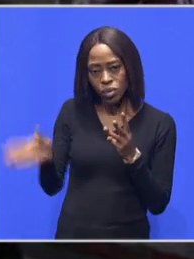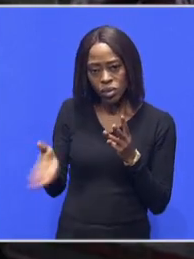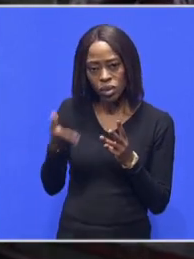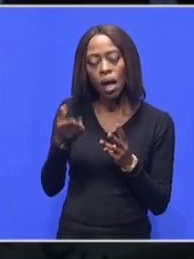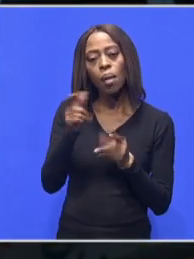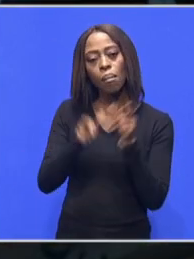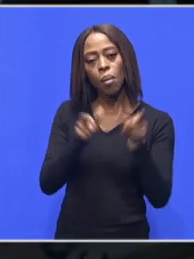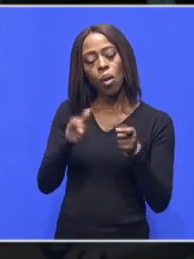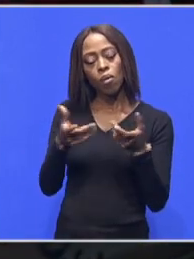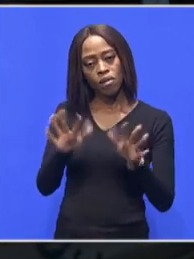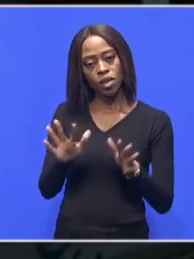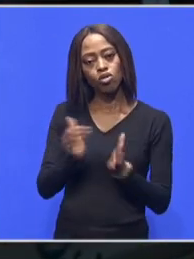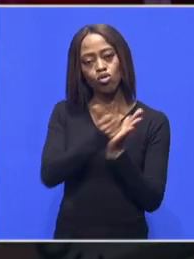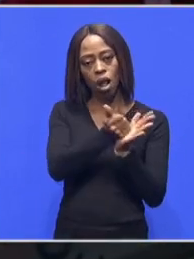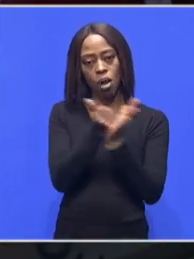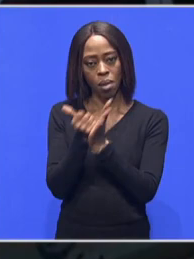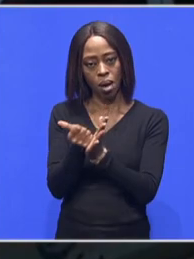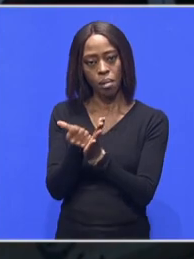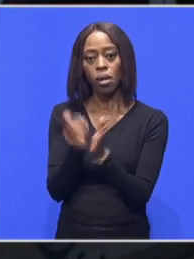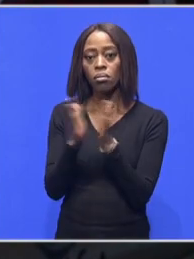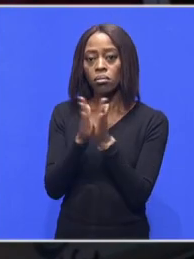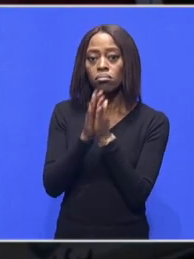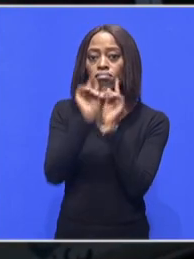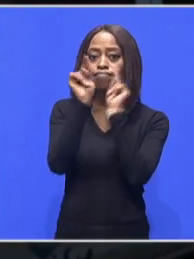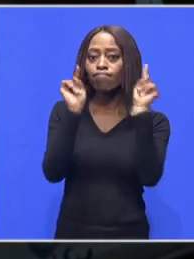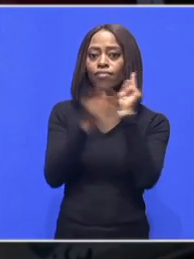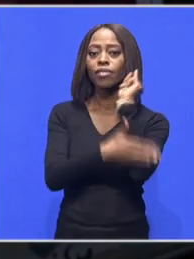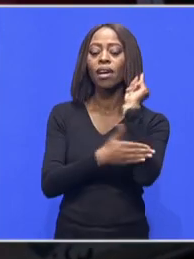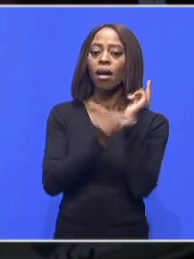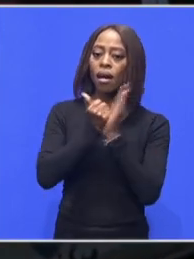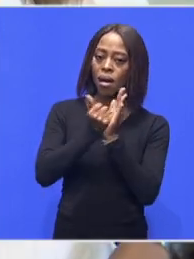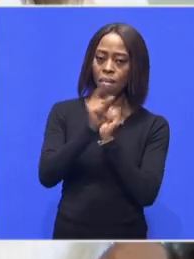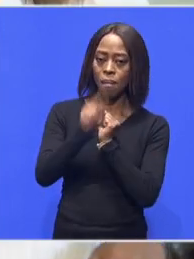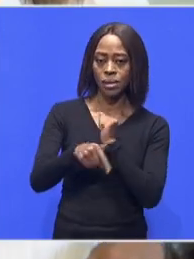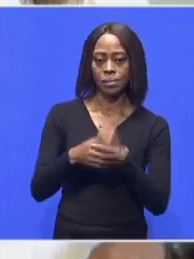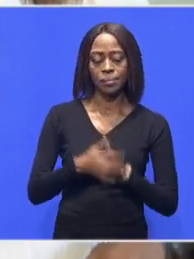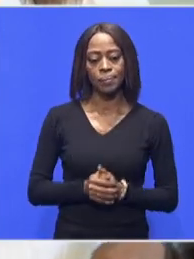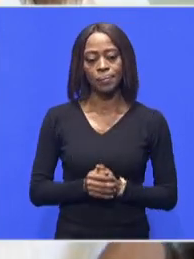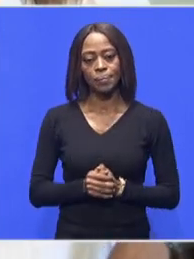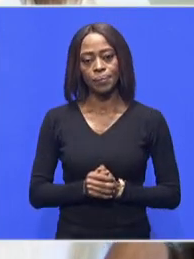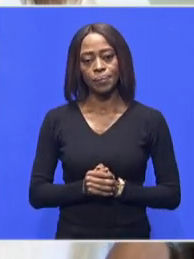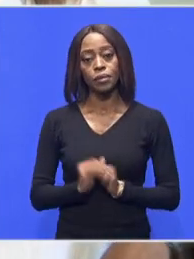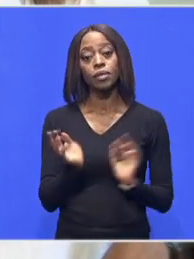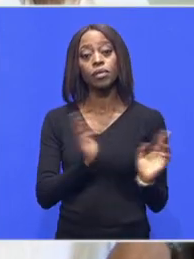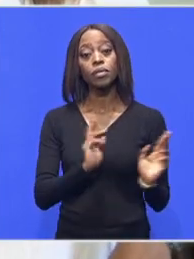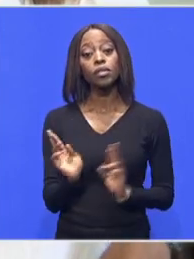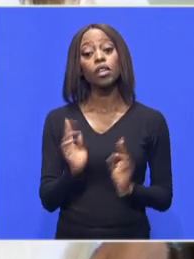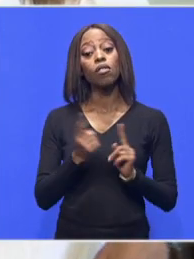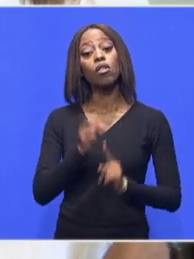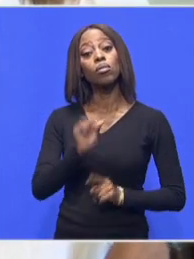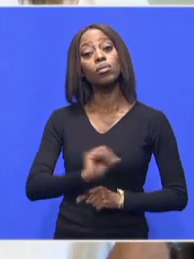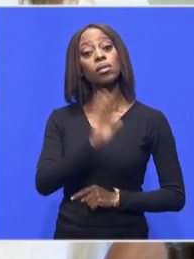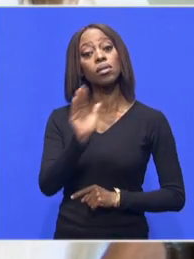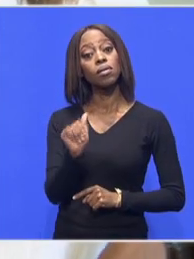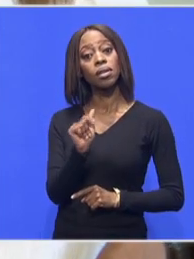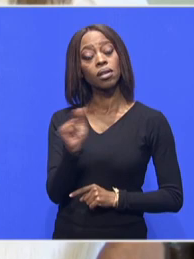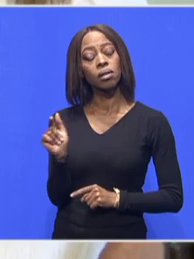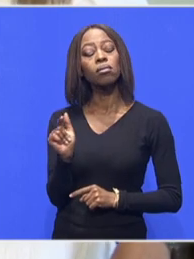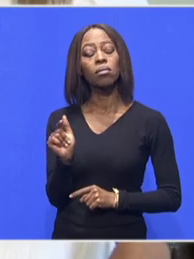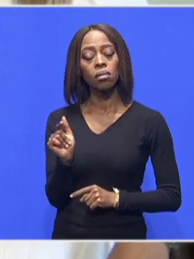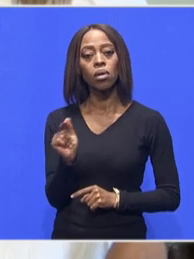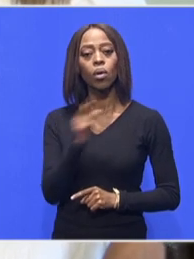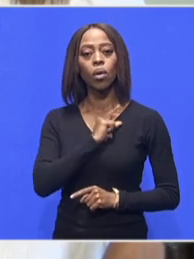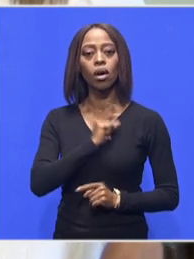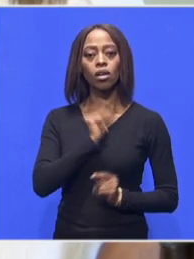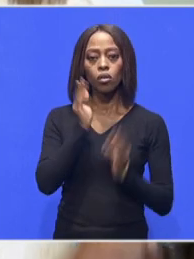aid, and they're encouraging more countries to assist. We hope from South Africa to have a look into